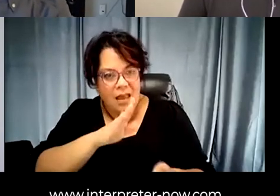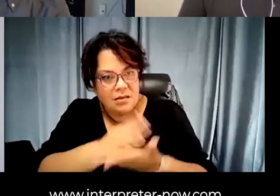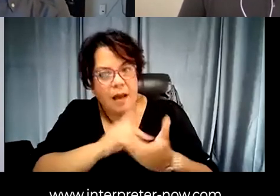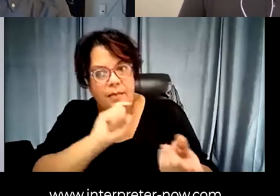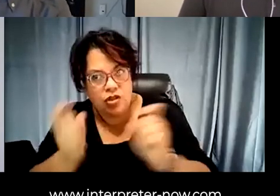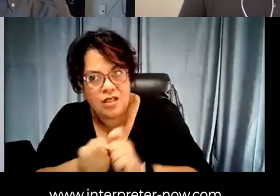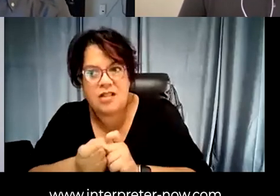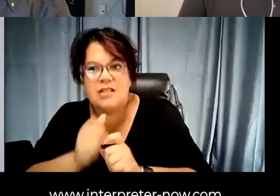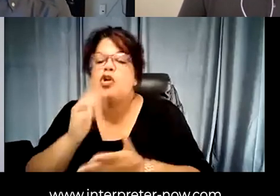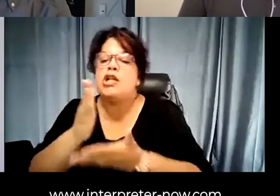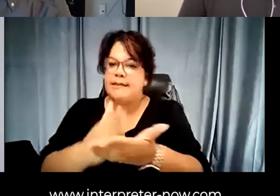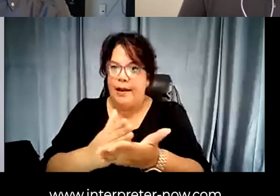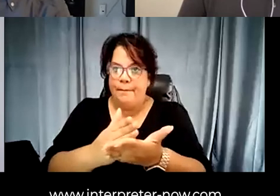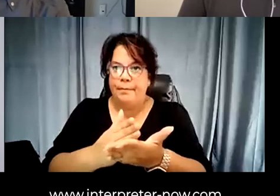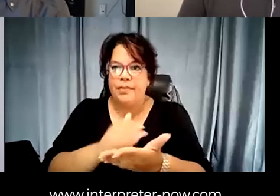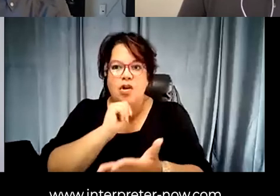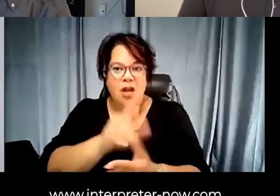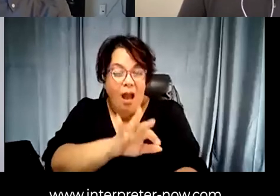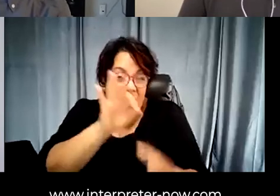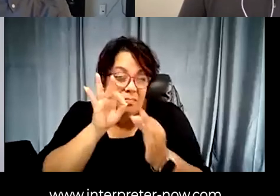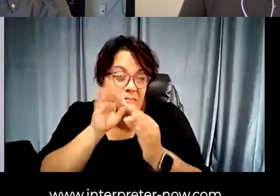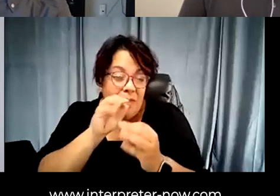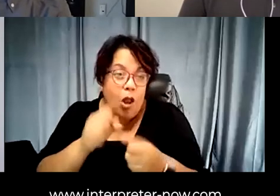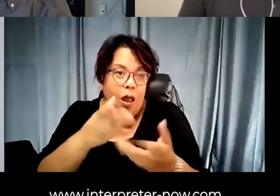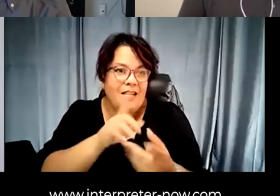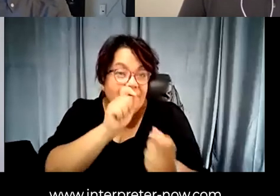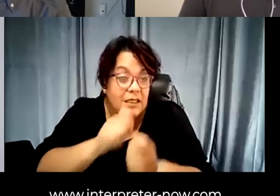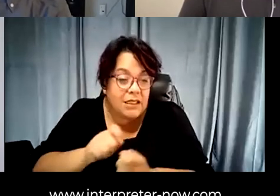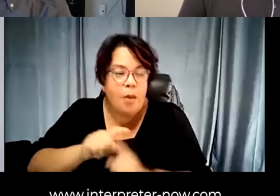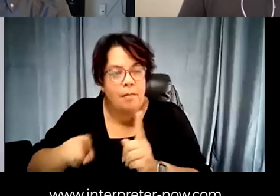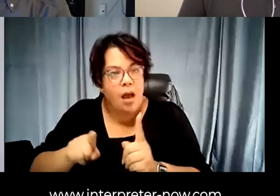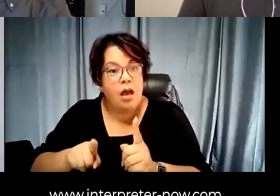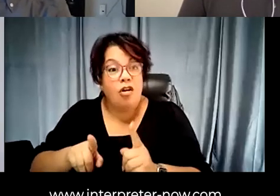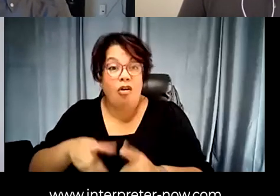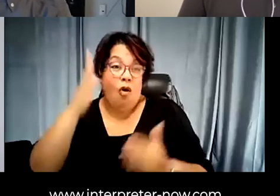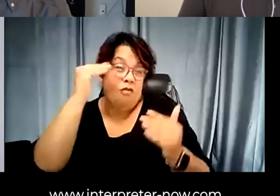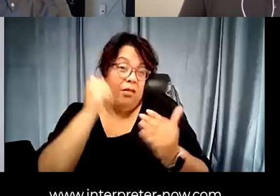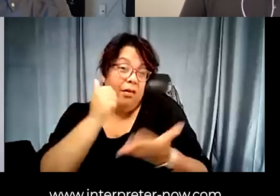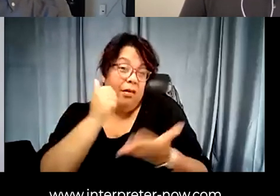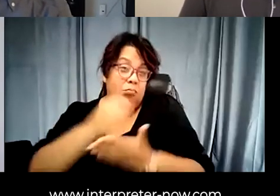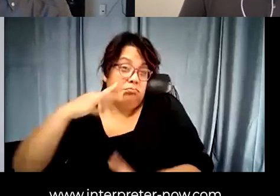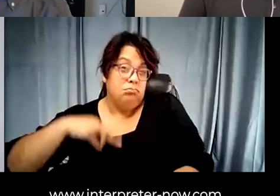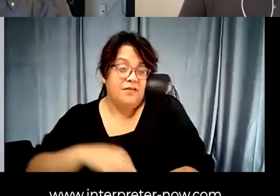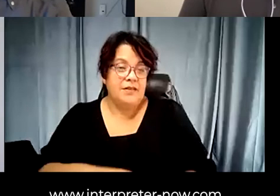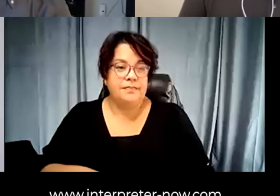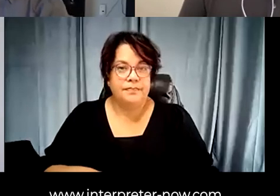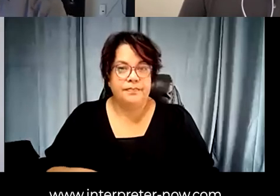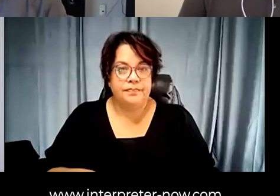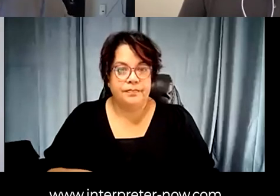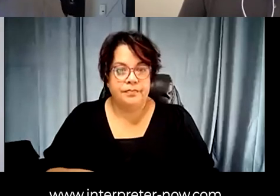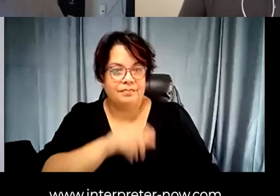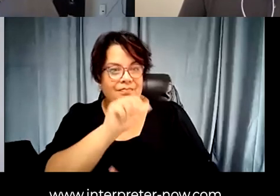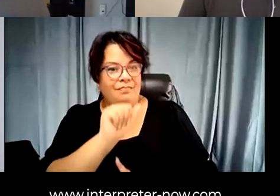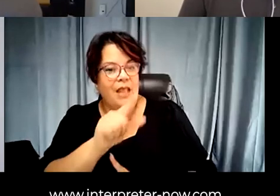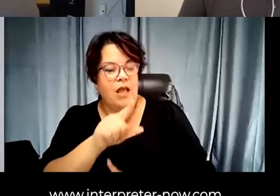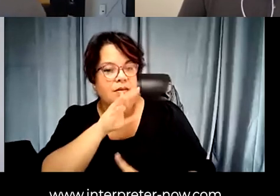as they're not extremely detailed, but hopefully super helpful. Yeah, absolutely. I think the thing that stands out to